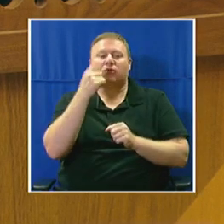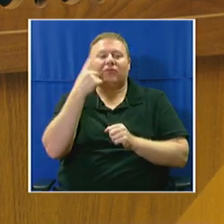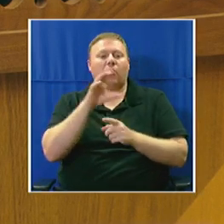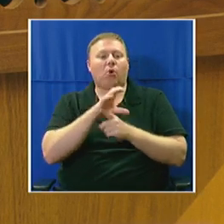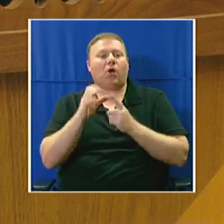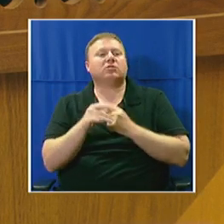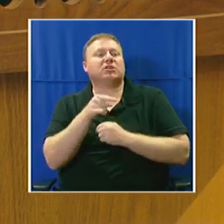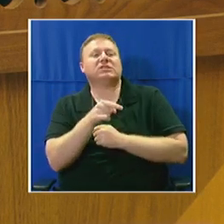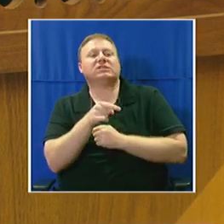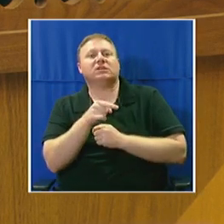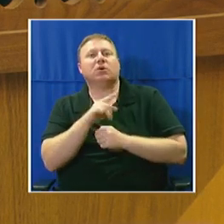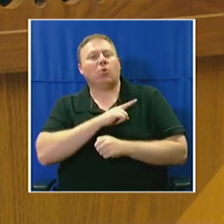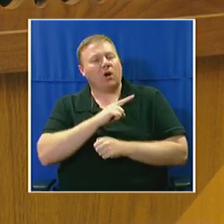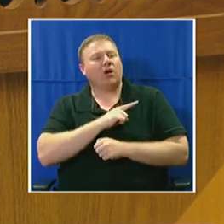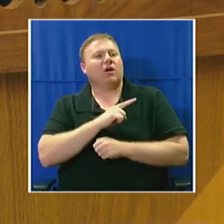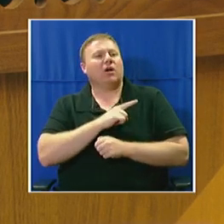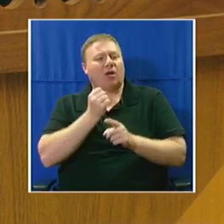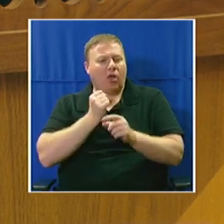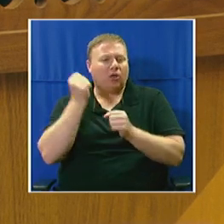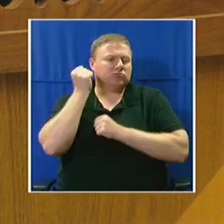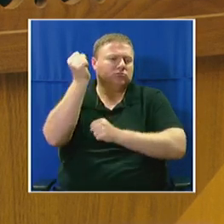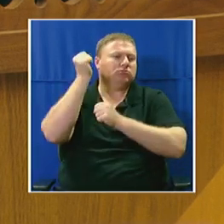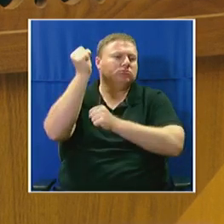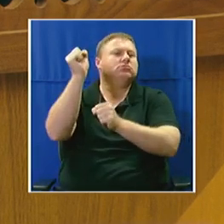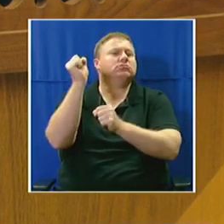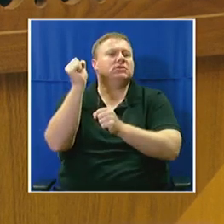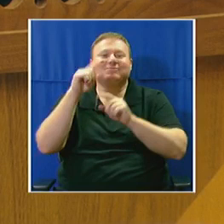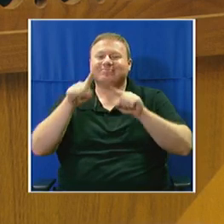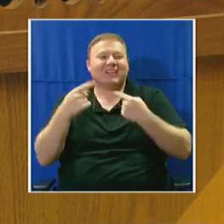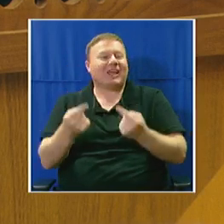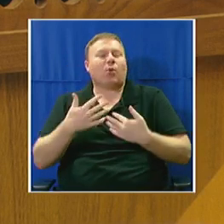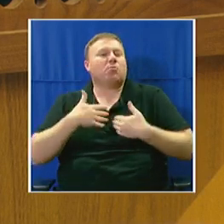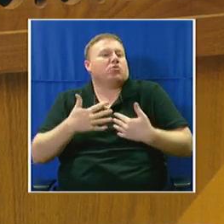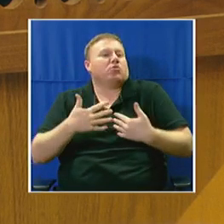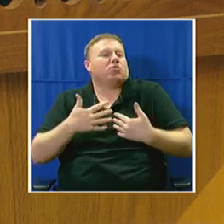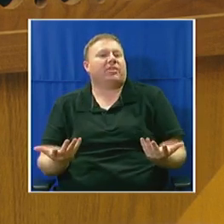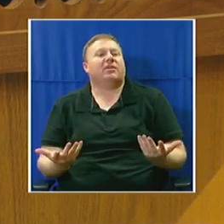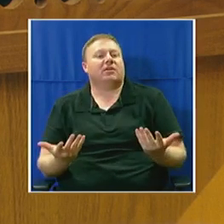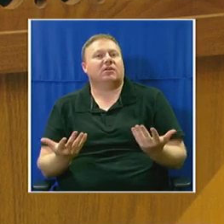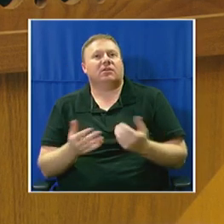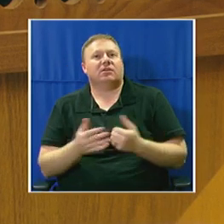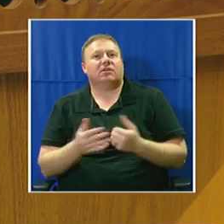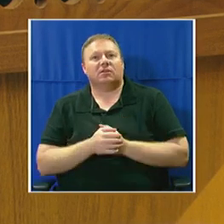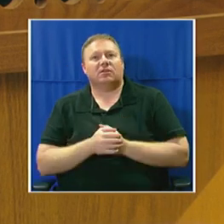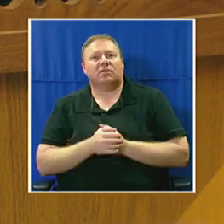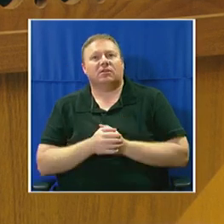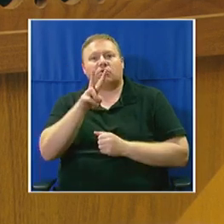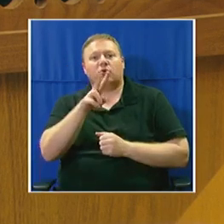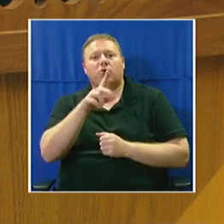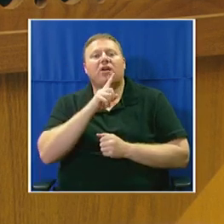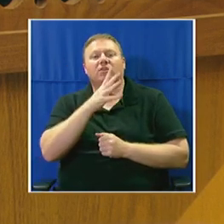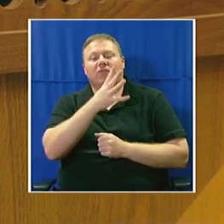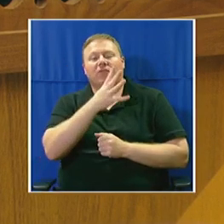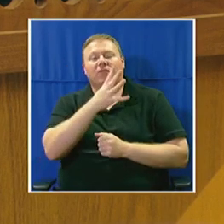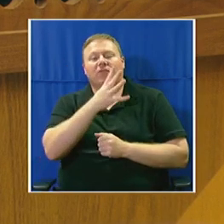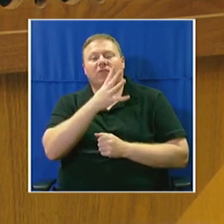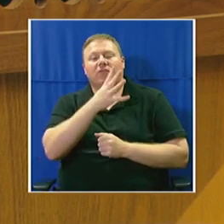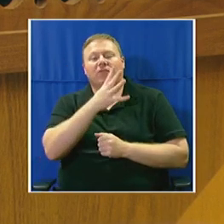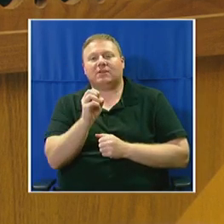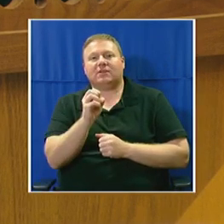we revolt simply because for many reasons we can no longer breathe there are 52,2 reported